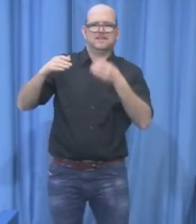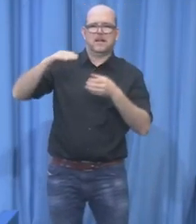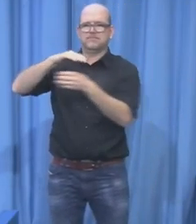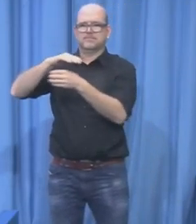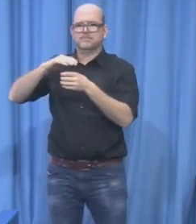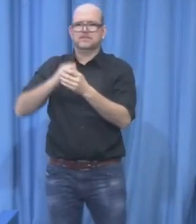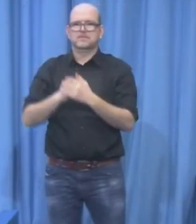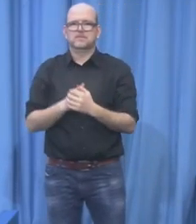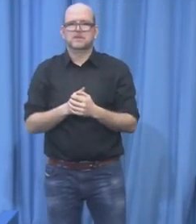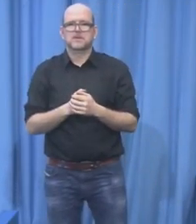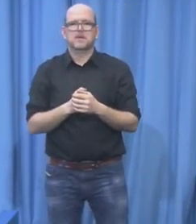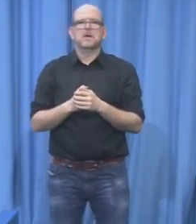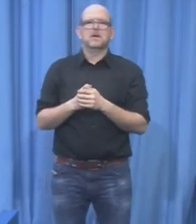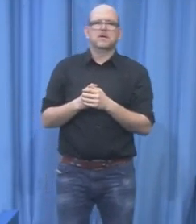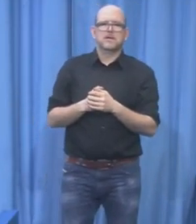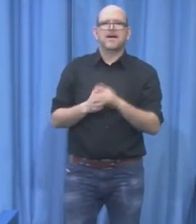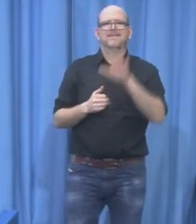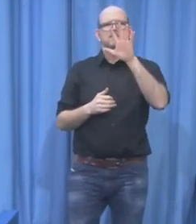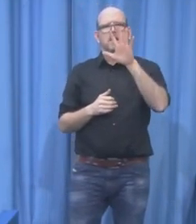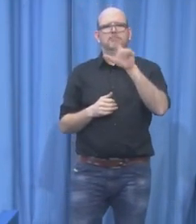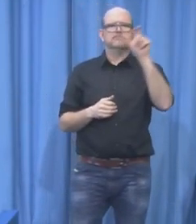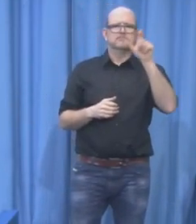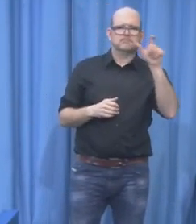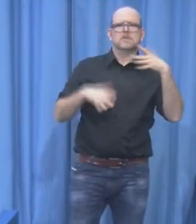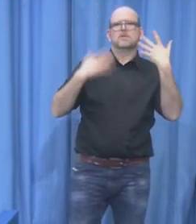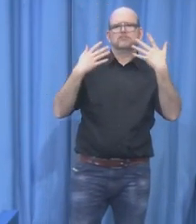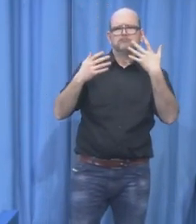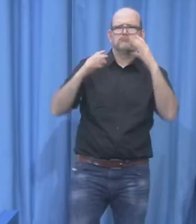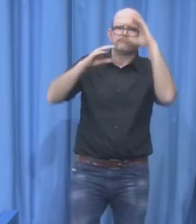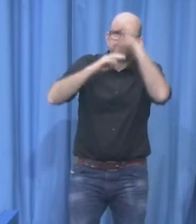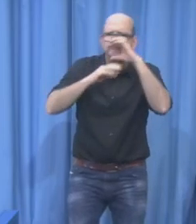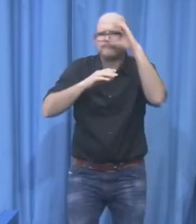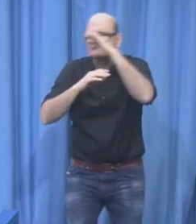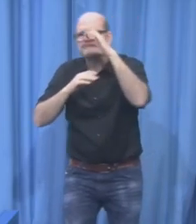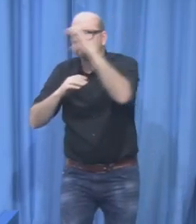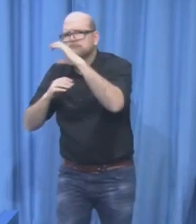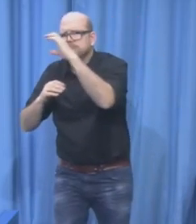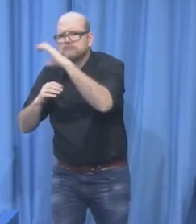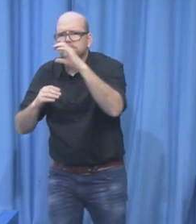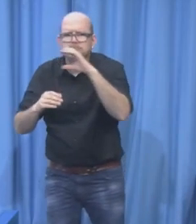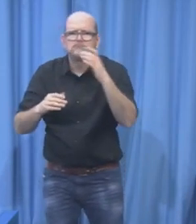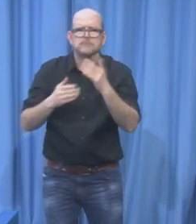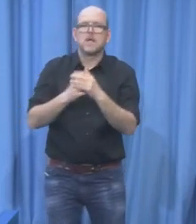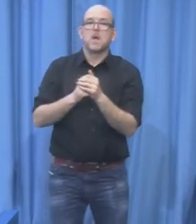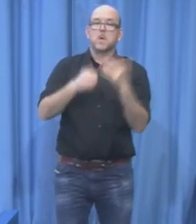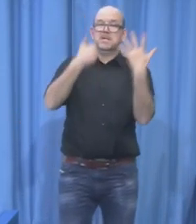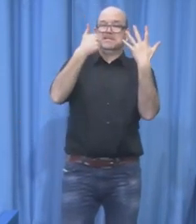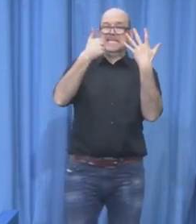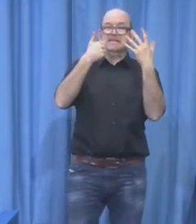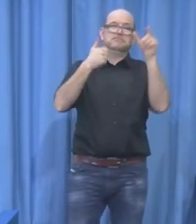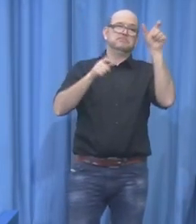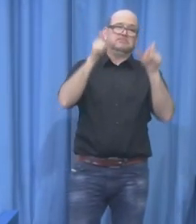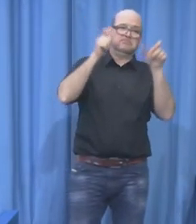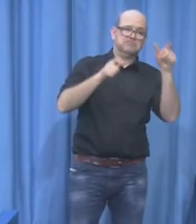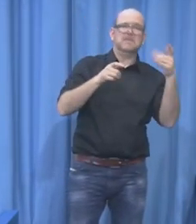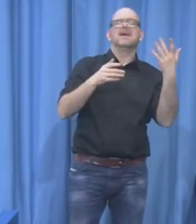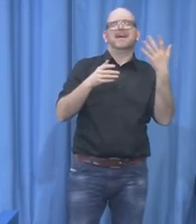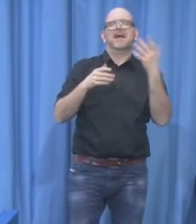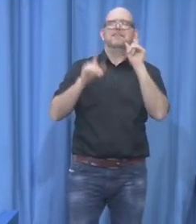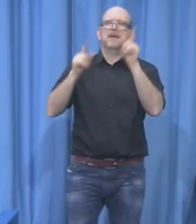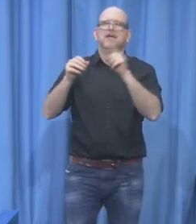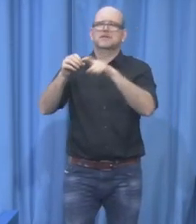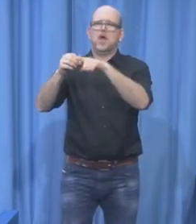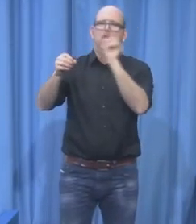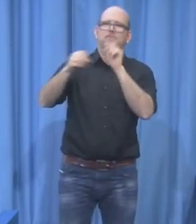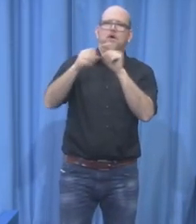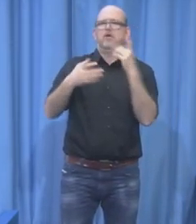to get post-secondary education, which is something that we're always really proud of, because a lot of students who come to our program are out of high school,